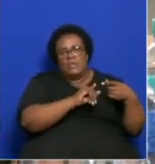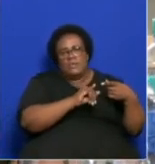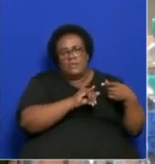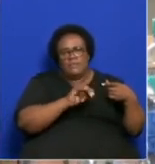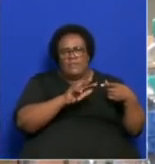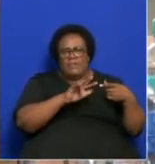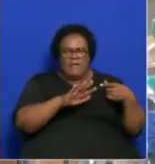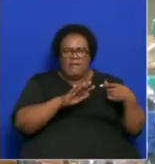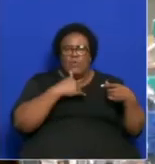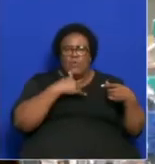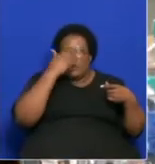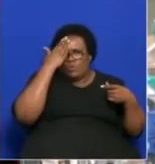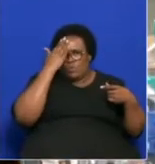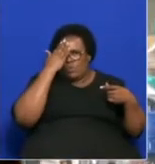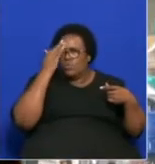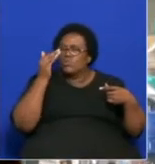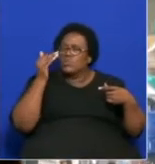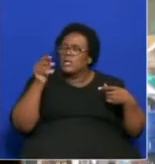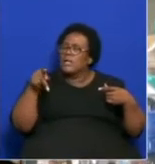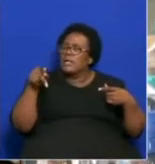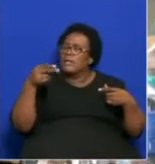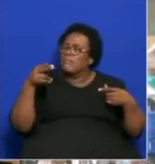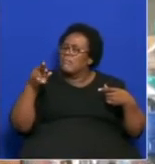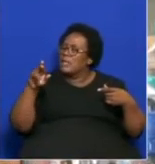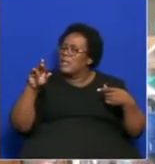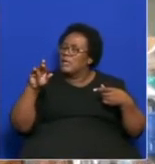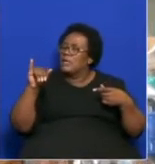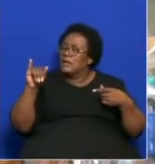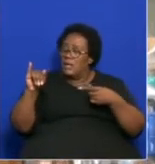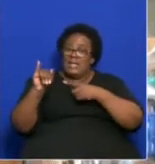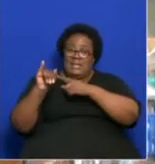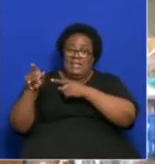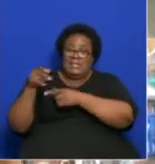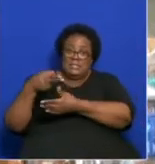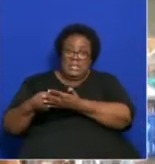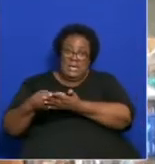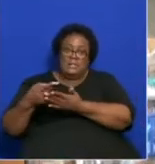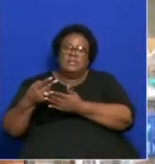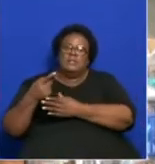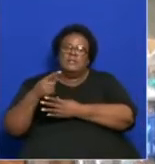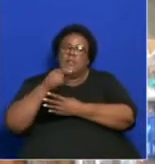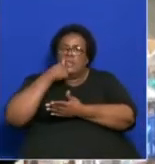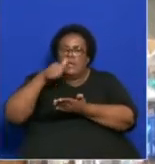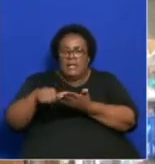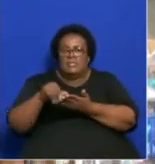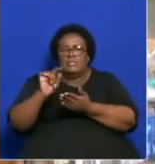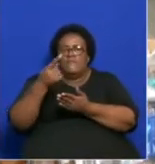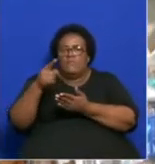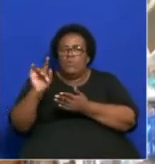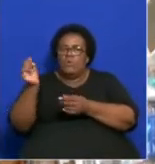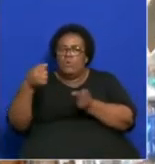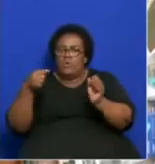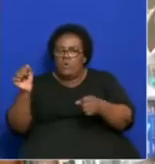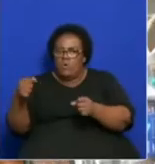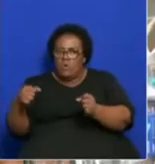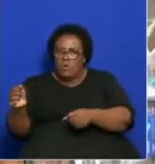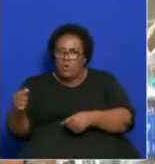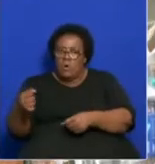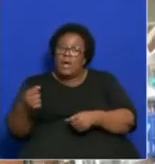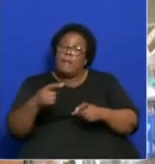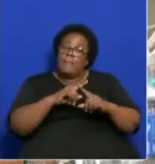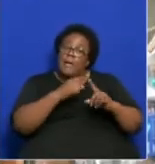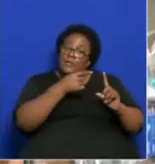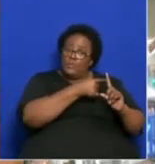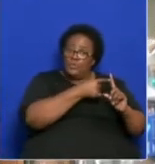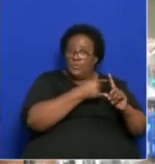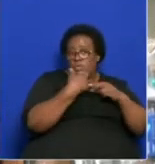deployment letters. Now, if you are responsible for signing off on invoices that come in, and you can